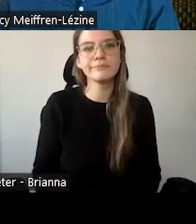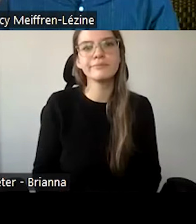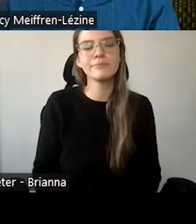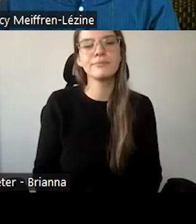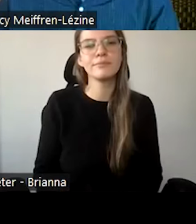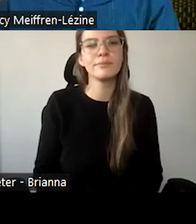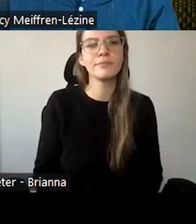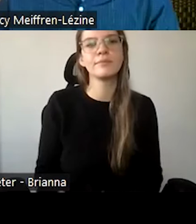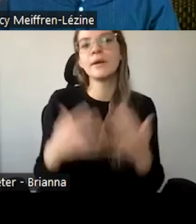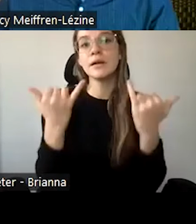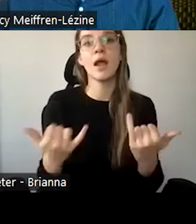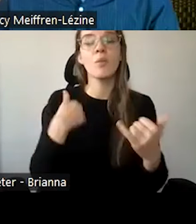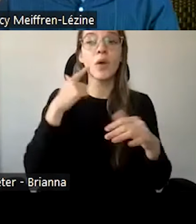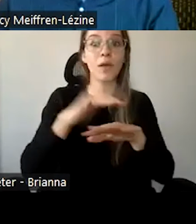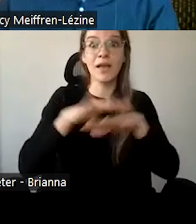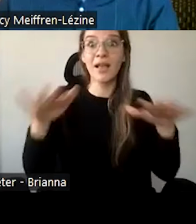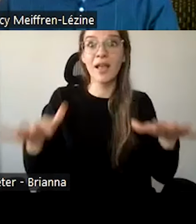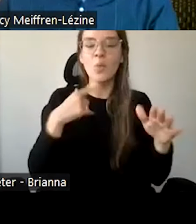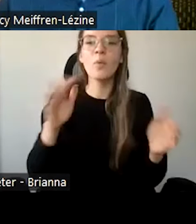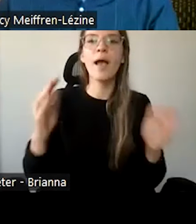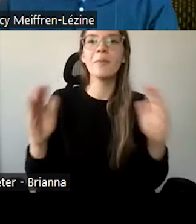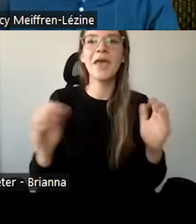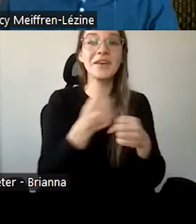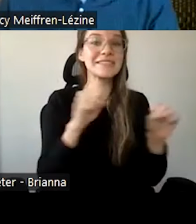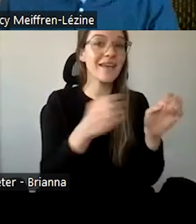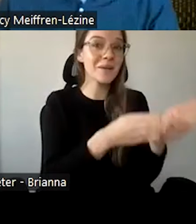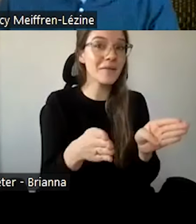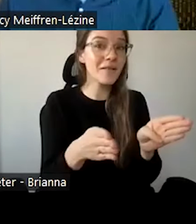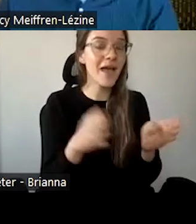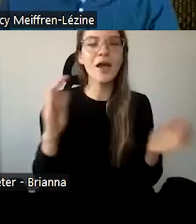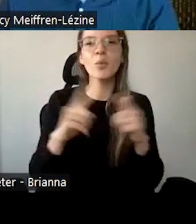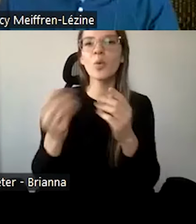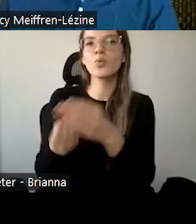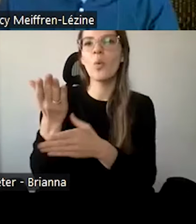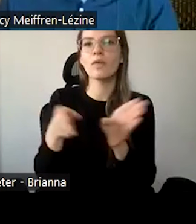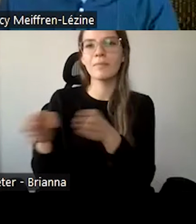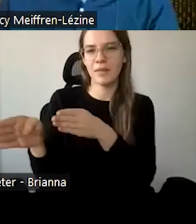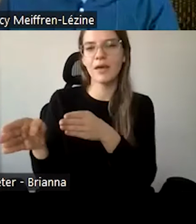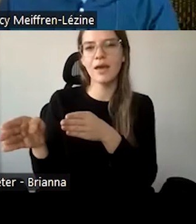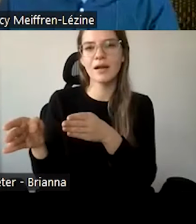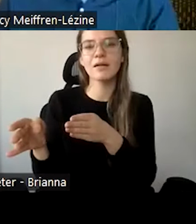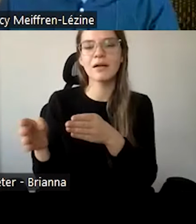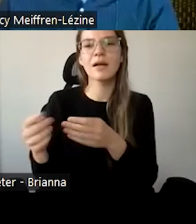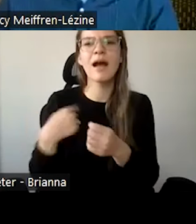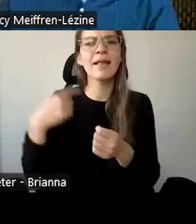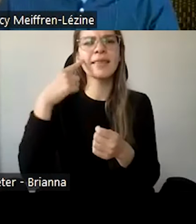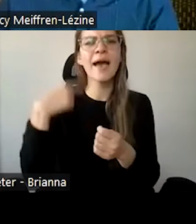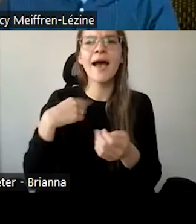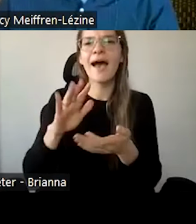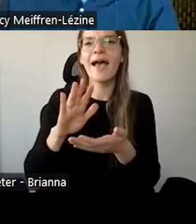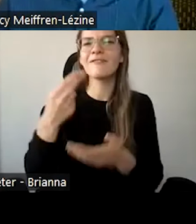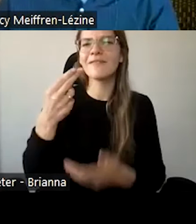let's compare kind of the safety plan and what you might have as a growth plan. And again, I think I have a handout for